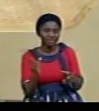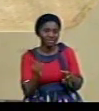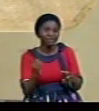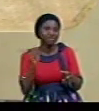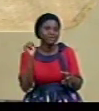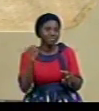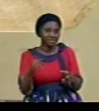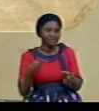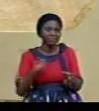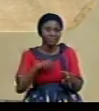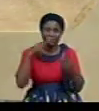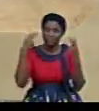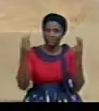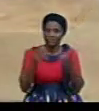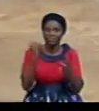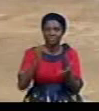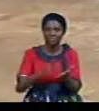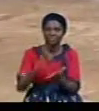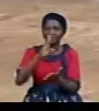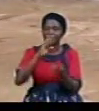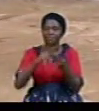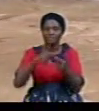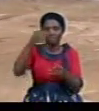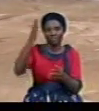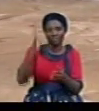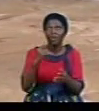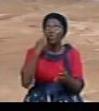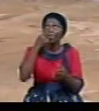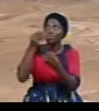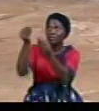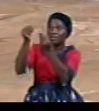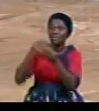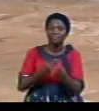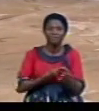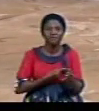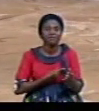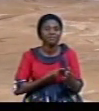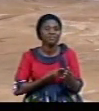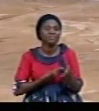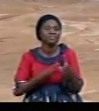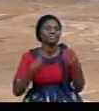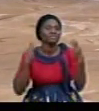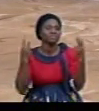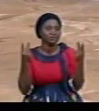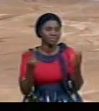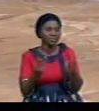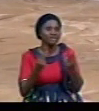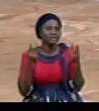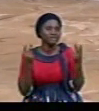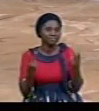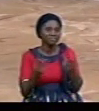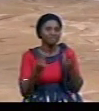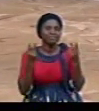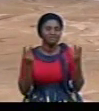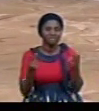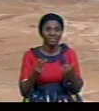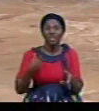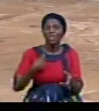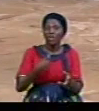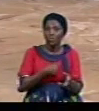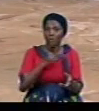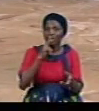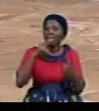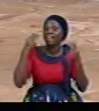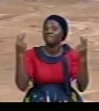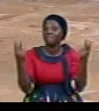we are victorious glory be to God who has given us victory victory